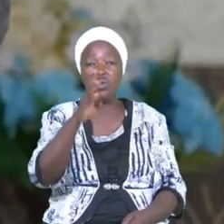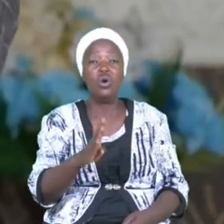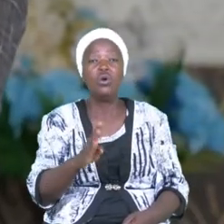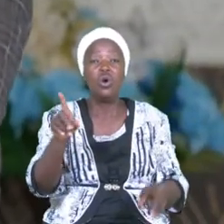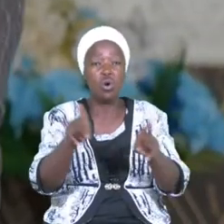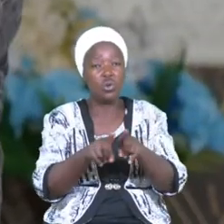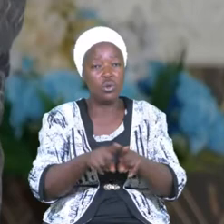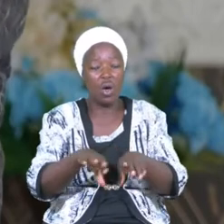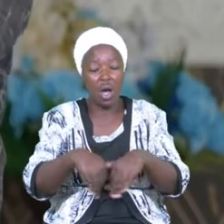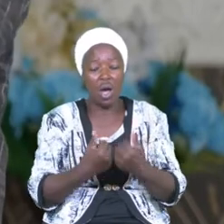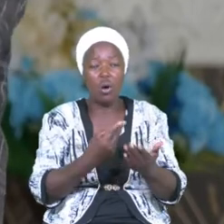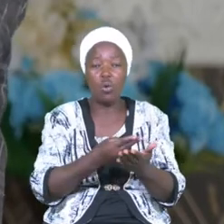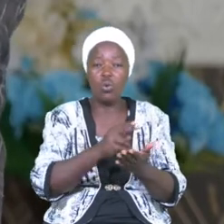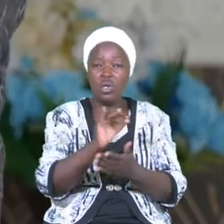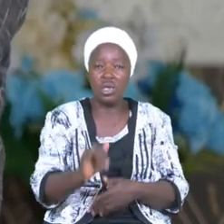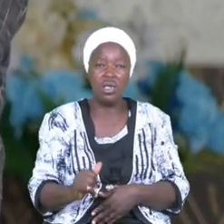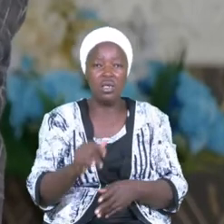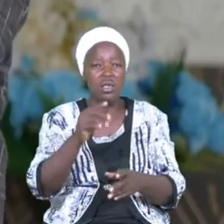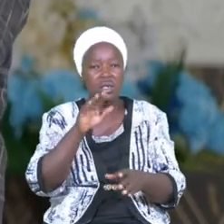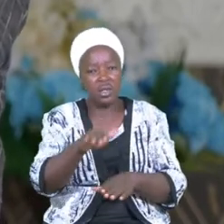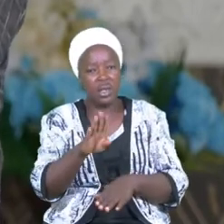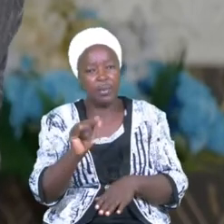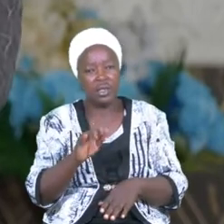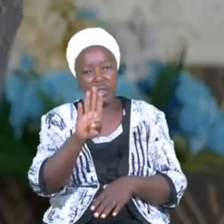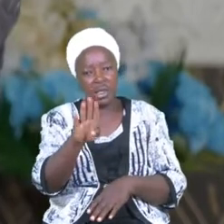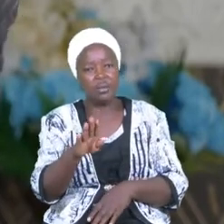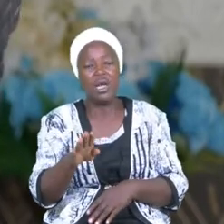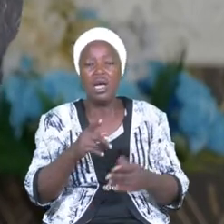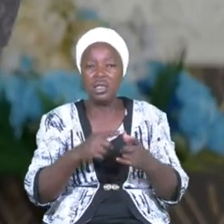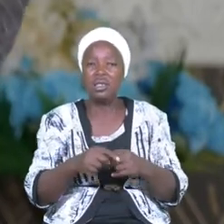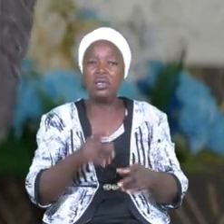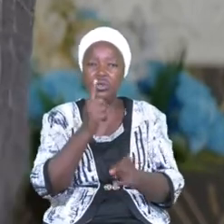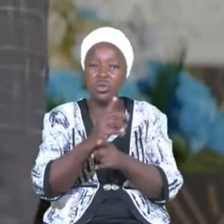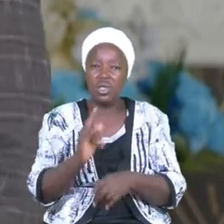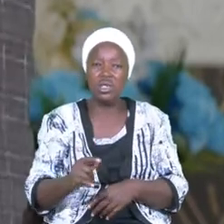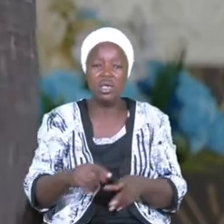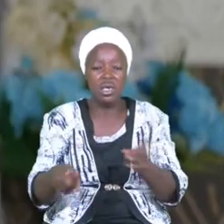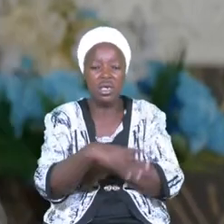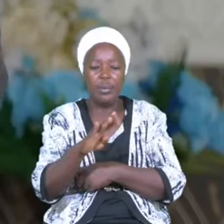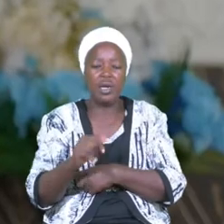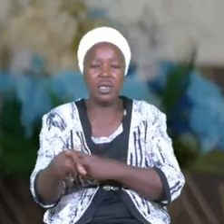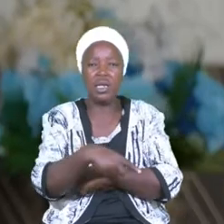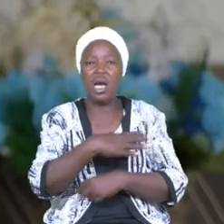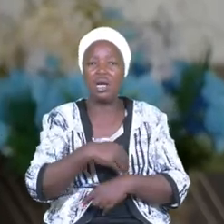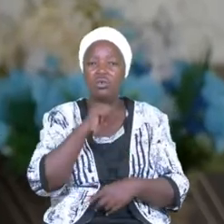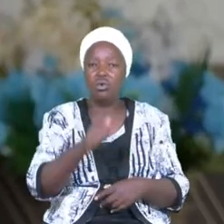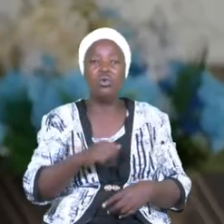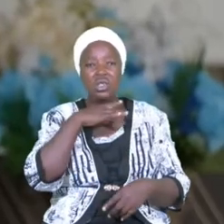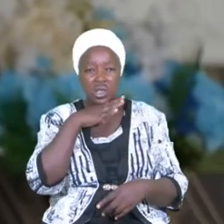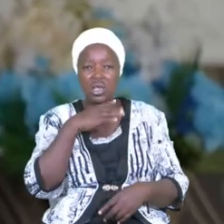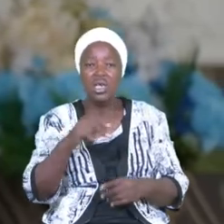step by step, justly, day by day, and unblameably, moment after moment, we